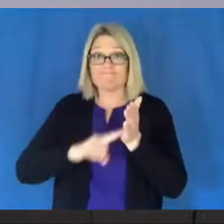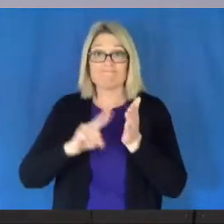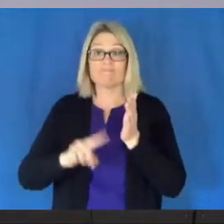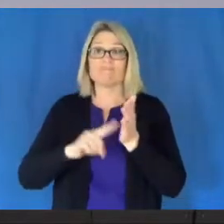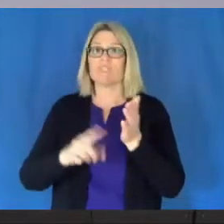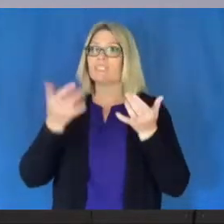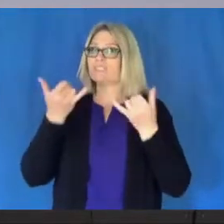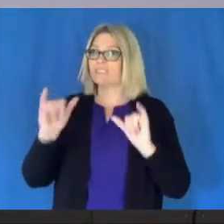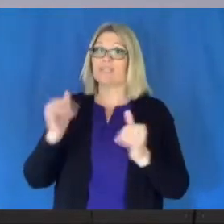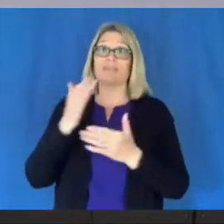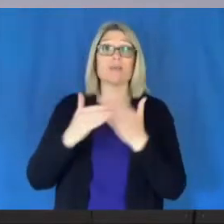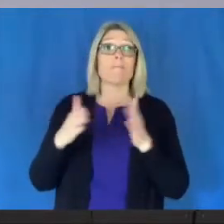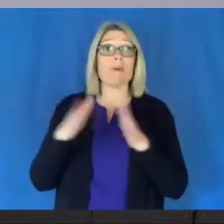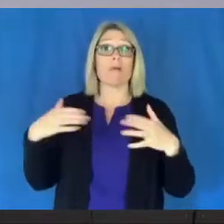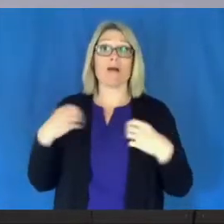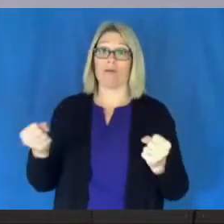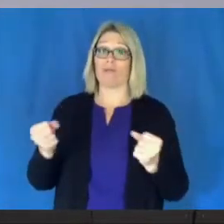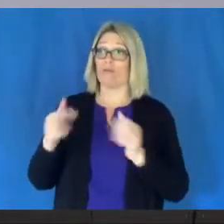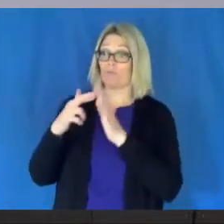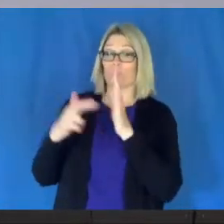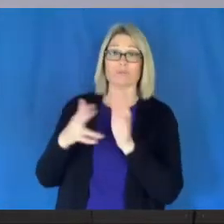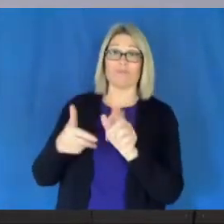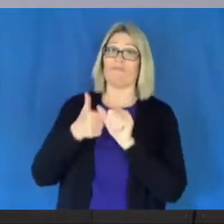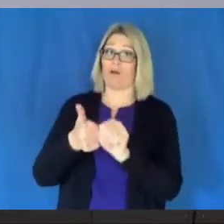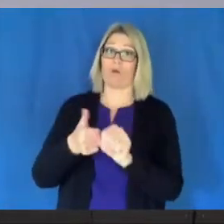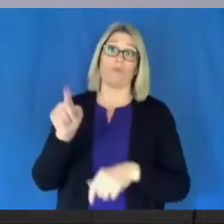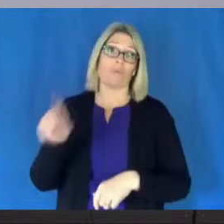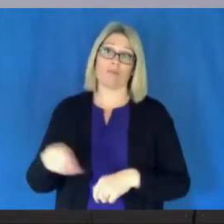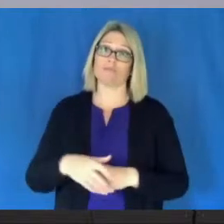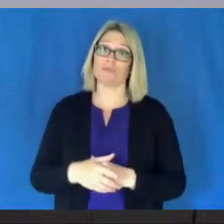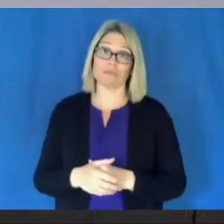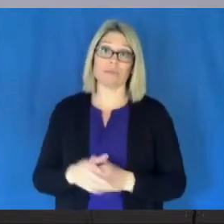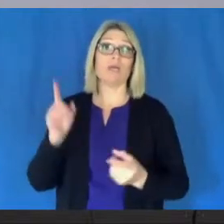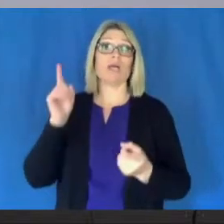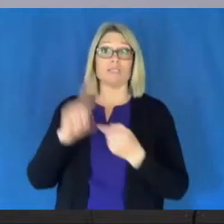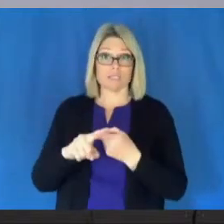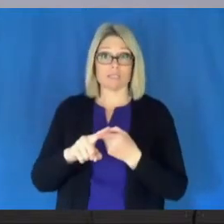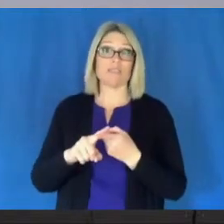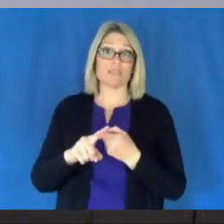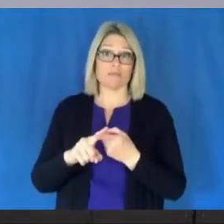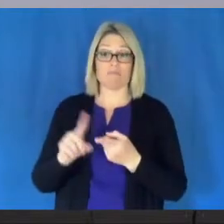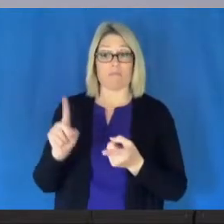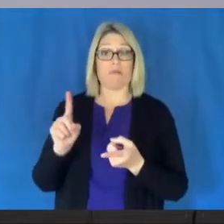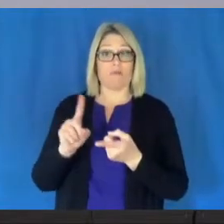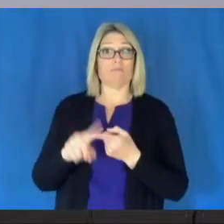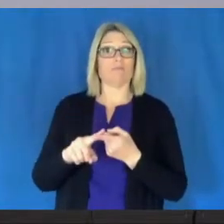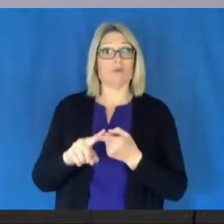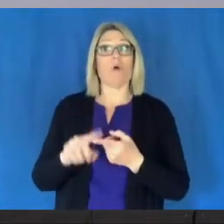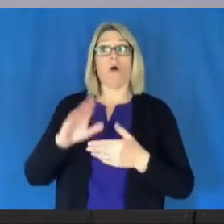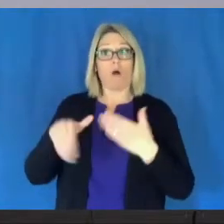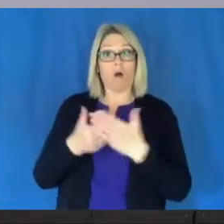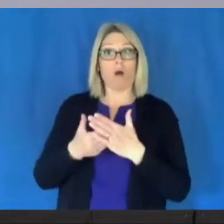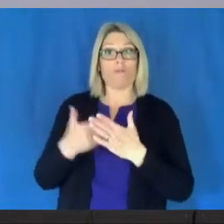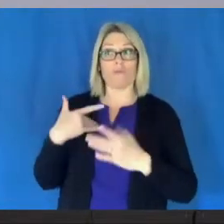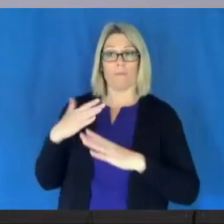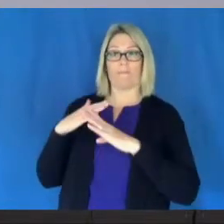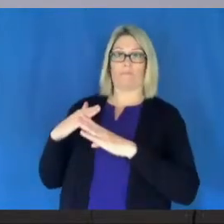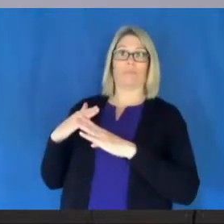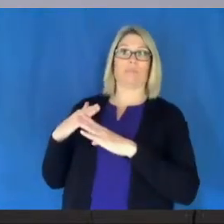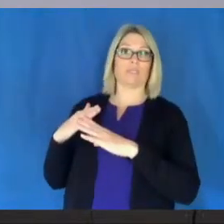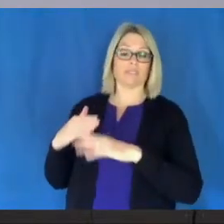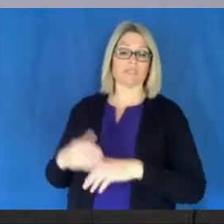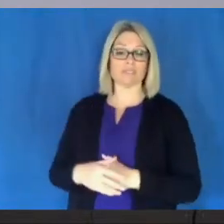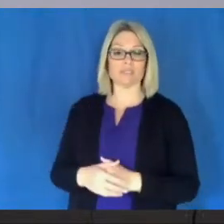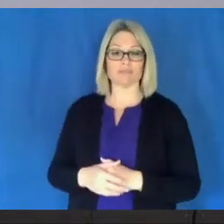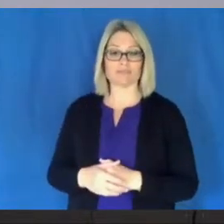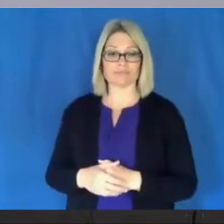keep some of these public health measures in place until we have our population as protected as much as we can, that